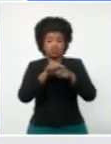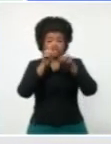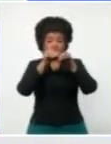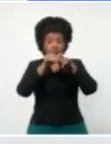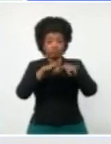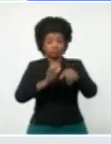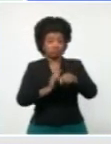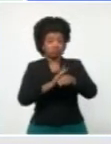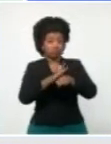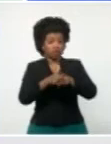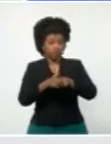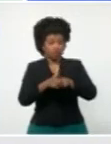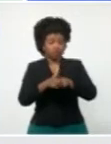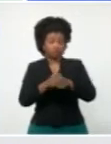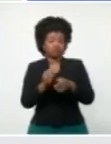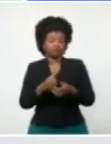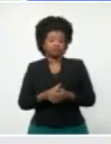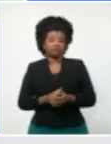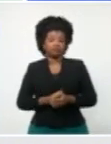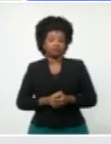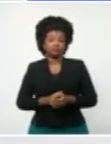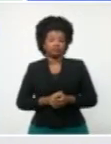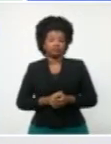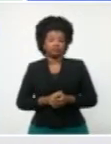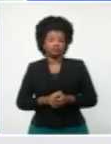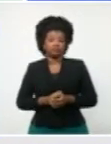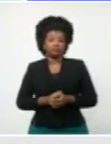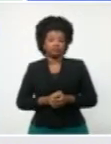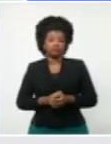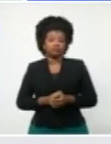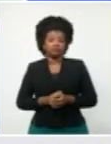until June 1st.